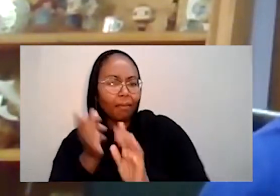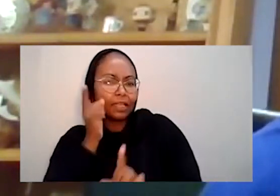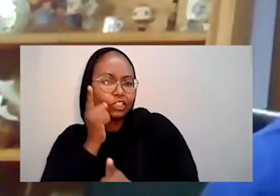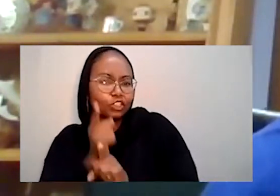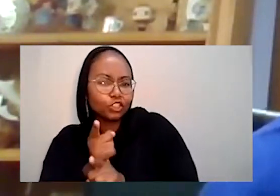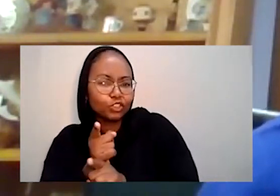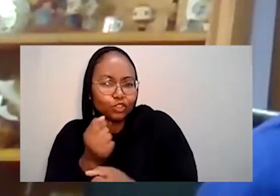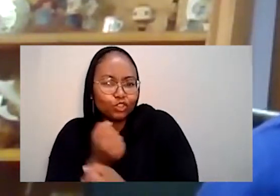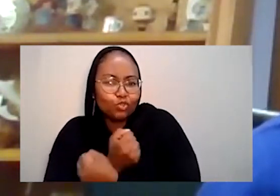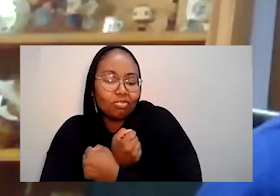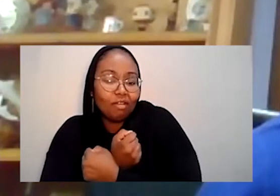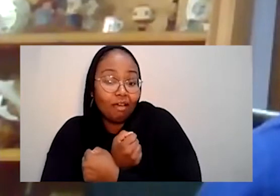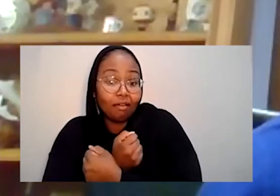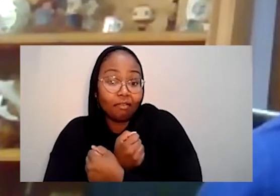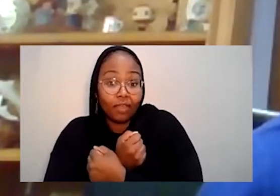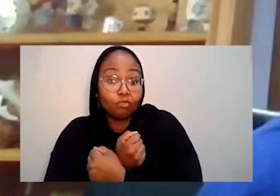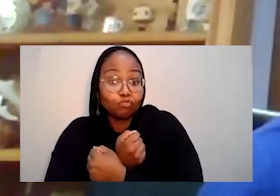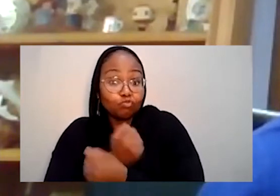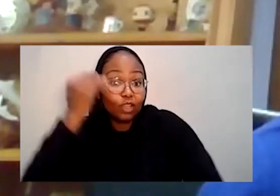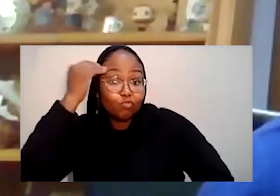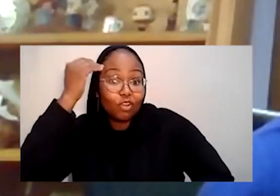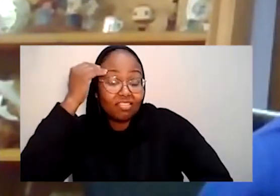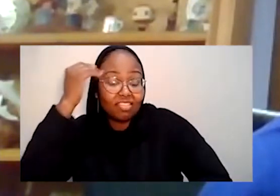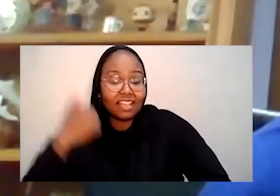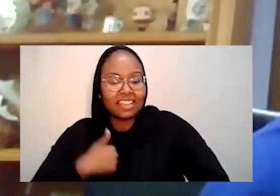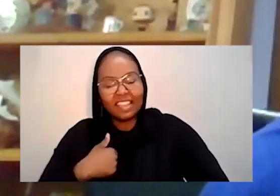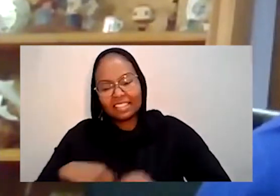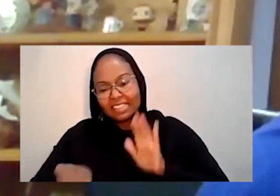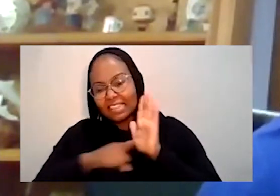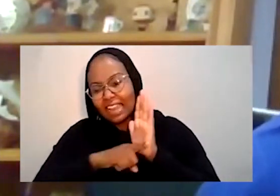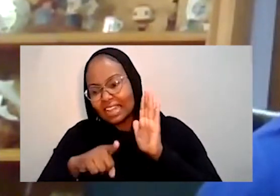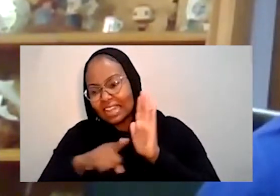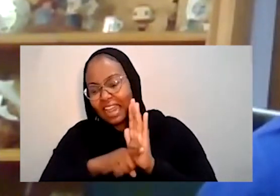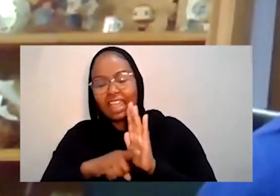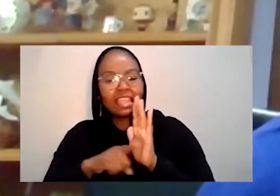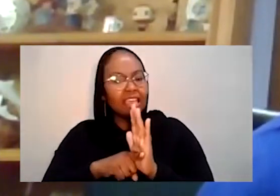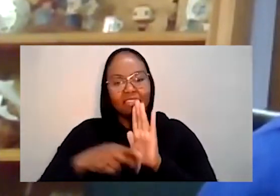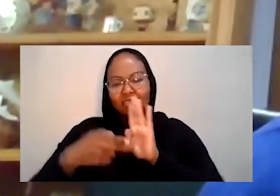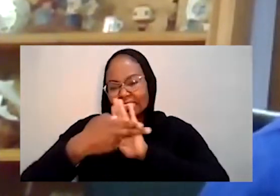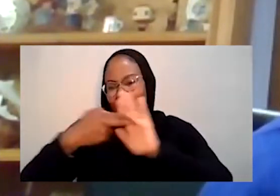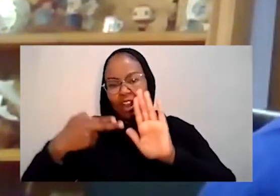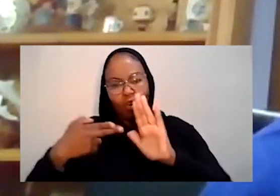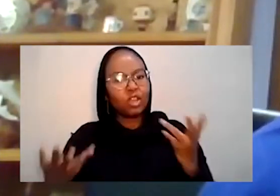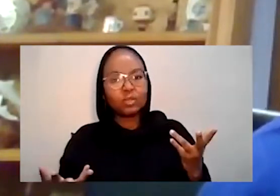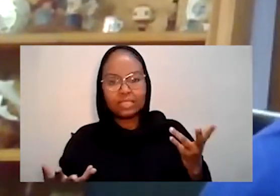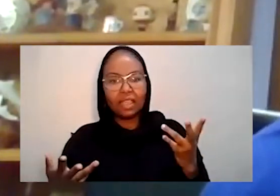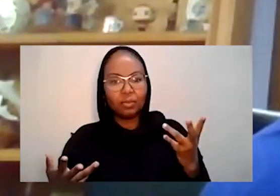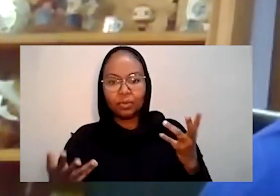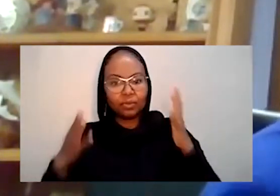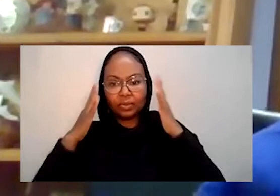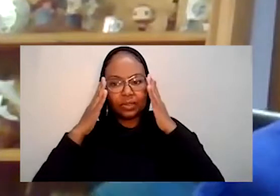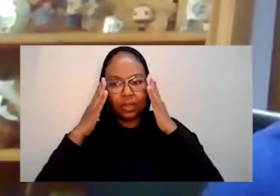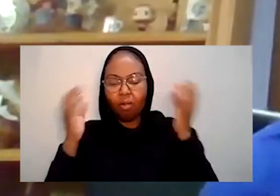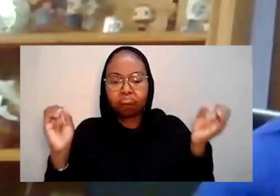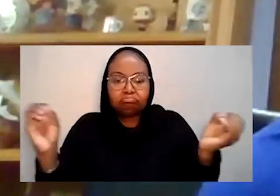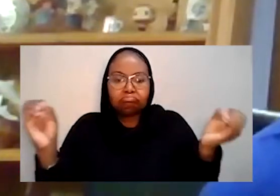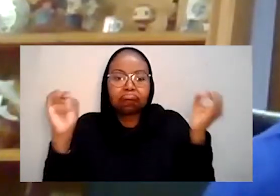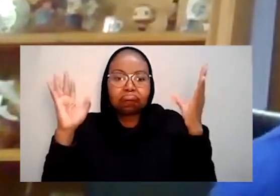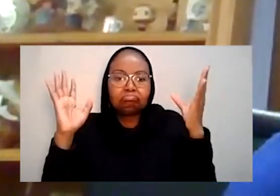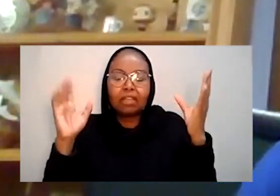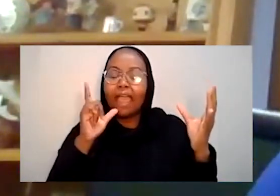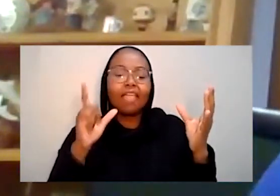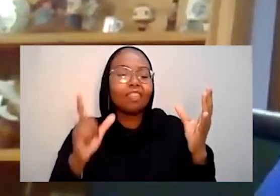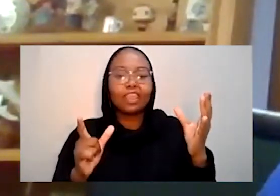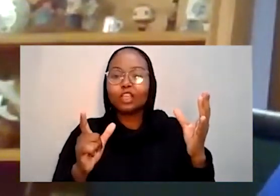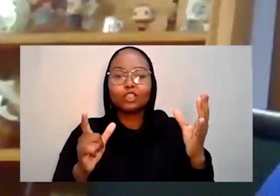negative stereotypes and negative perceptions are just that. and they do not apply to full